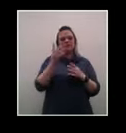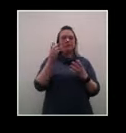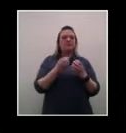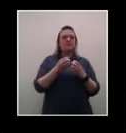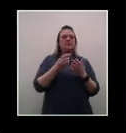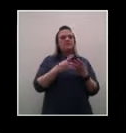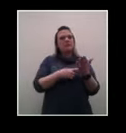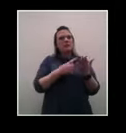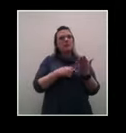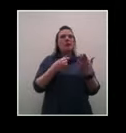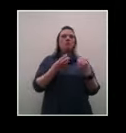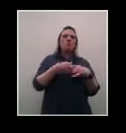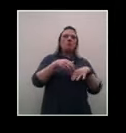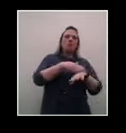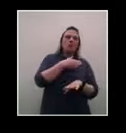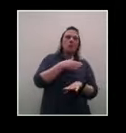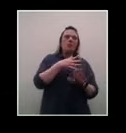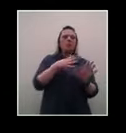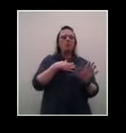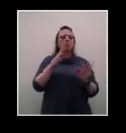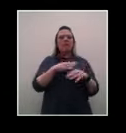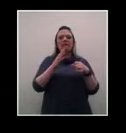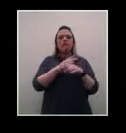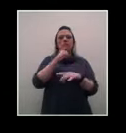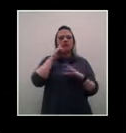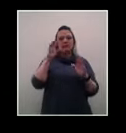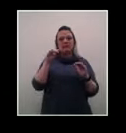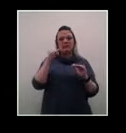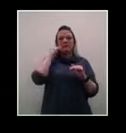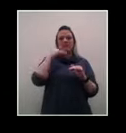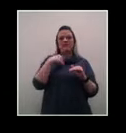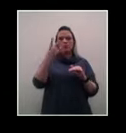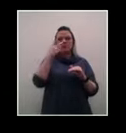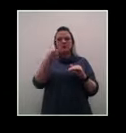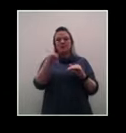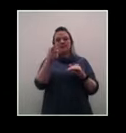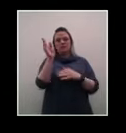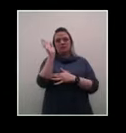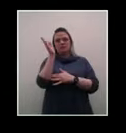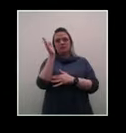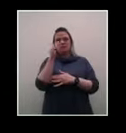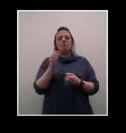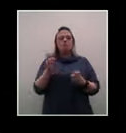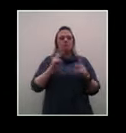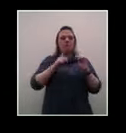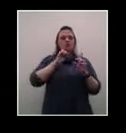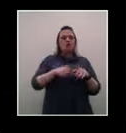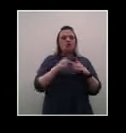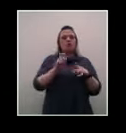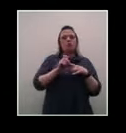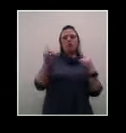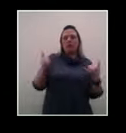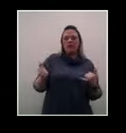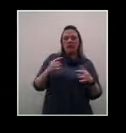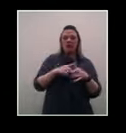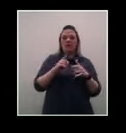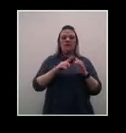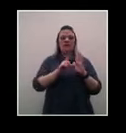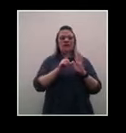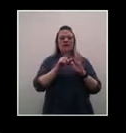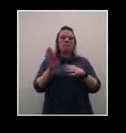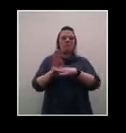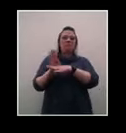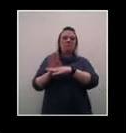little slower than others. I fully expect that if you see this, a lot of people are starting to call right now, and then the call center is going to be pretty